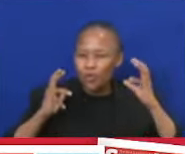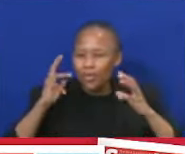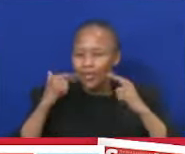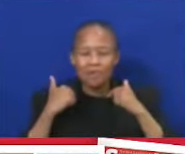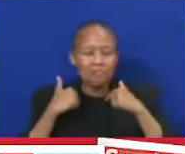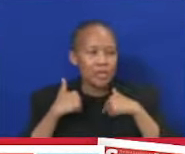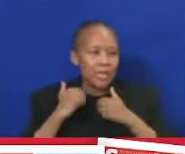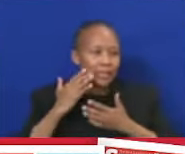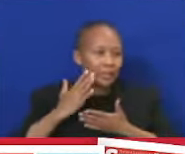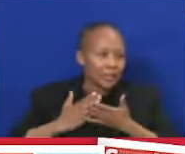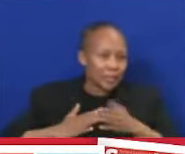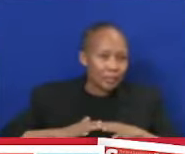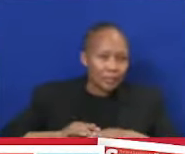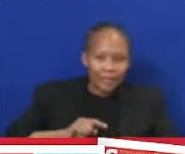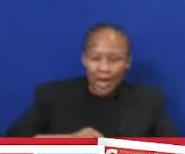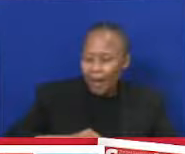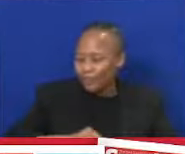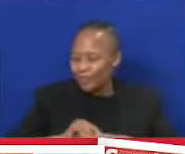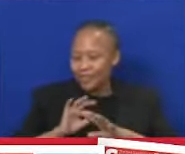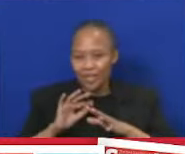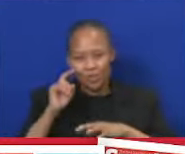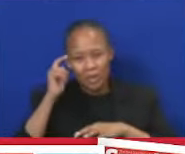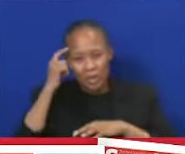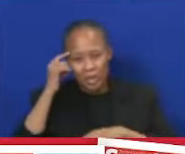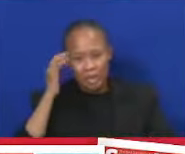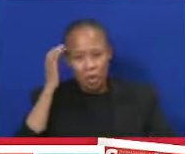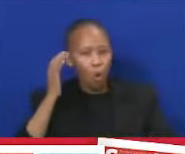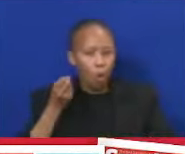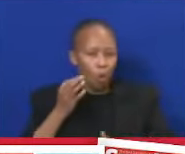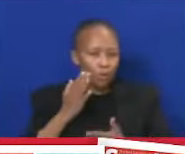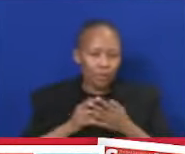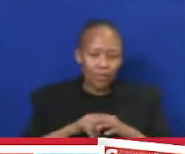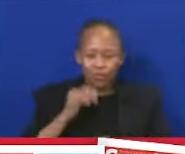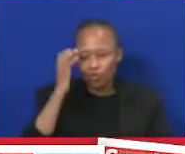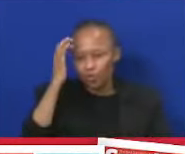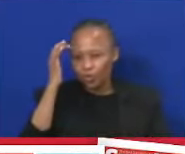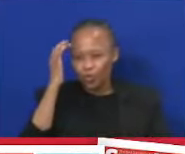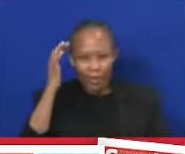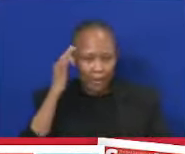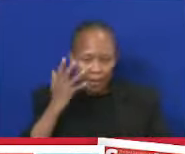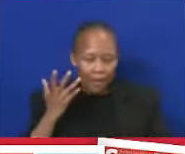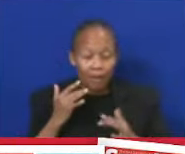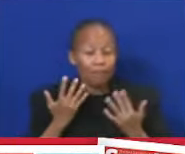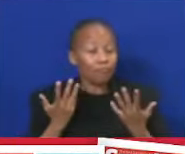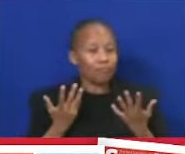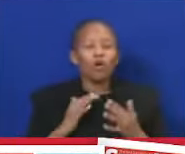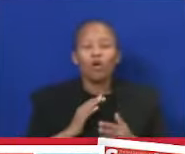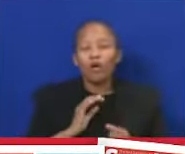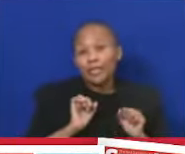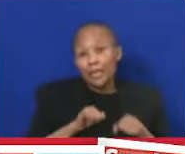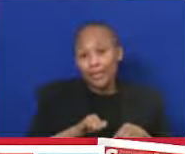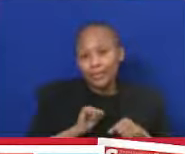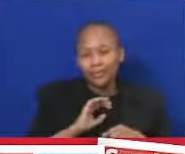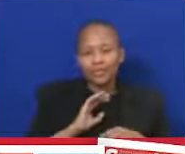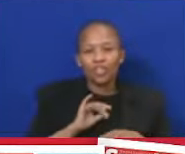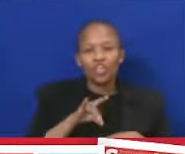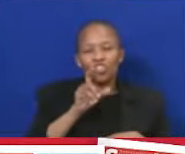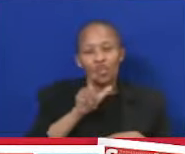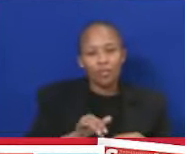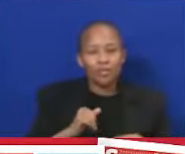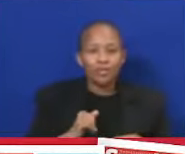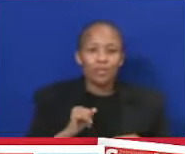duplication. No. I'm not suggesting there is, no. Absolutely not, Chairperson. And yes. During the course of witnesses' testimony,